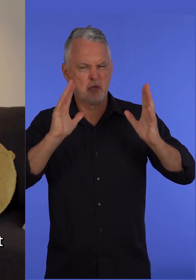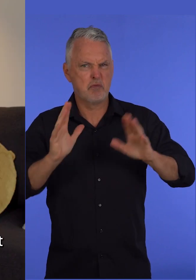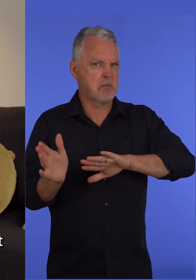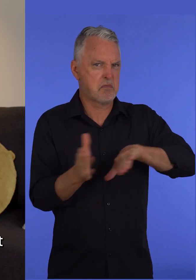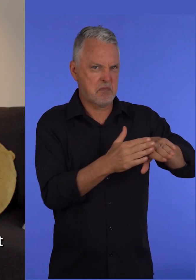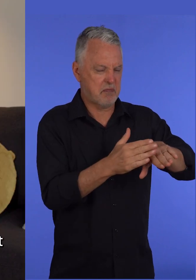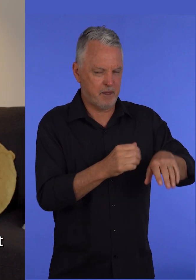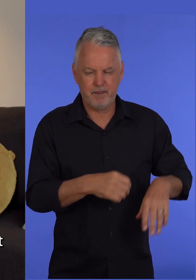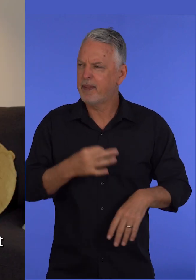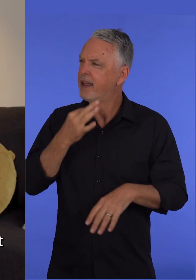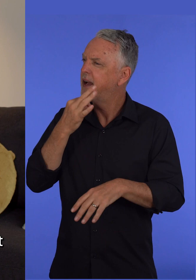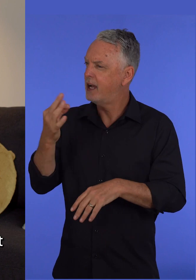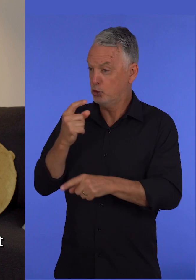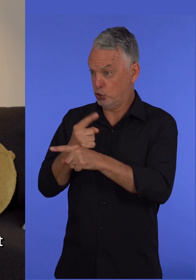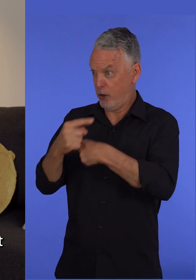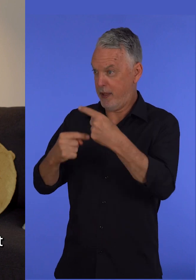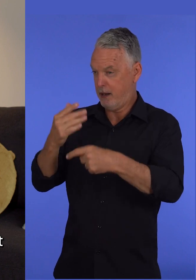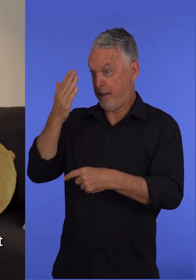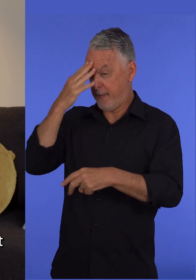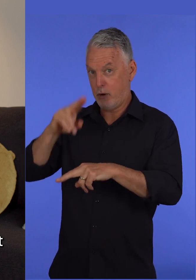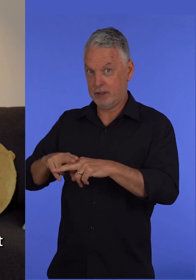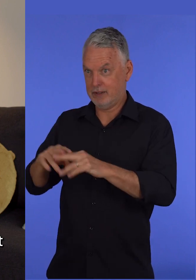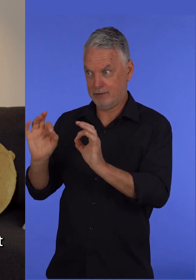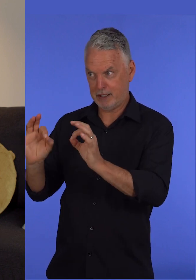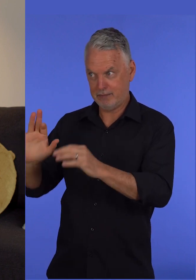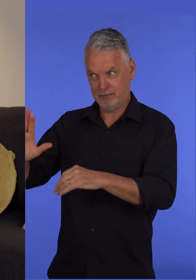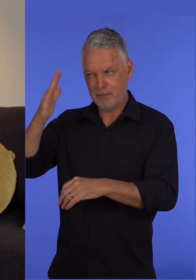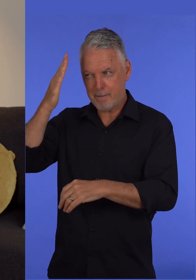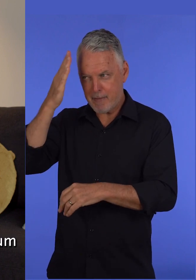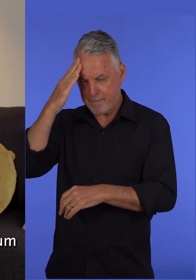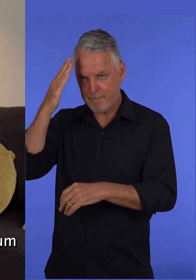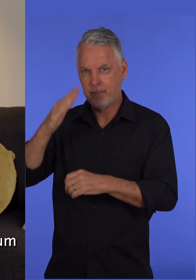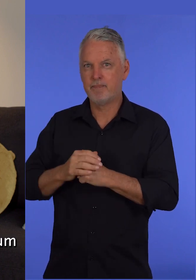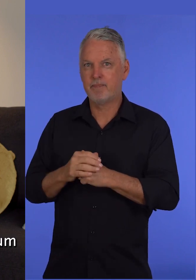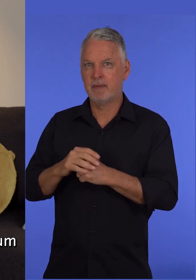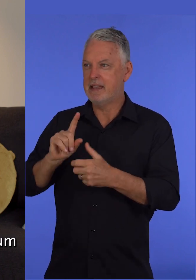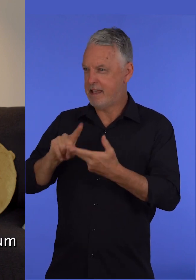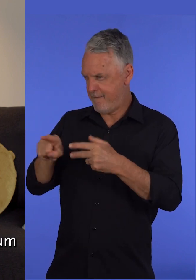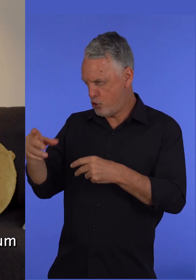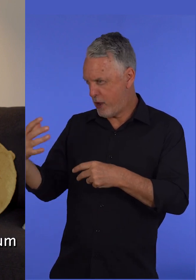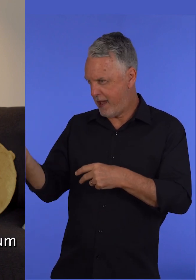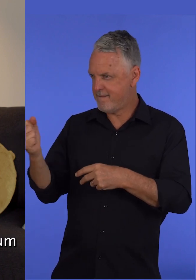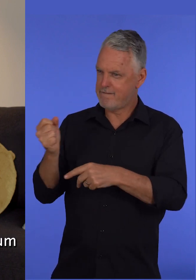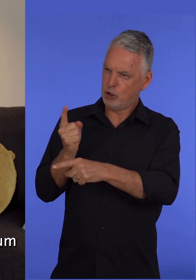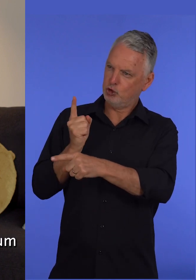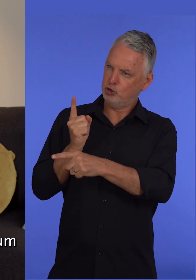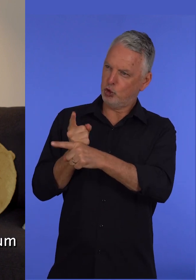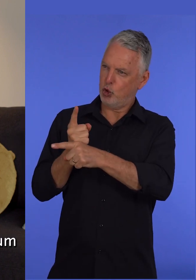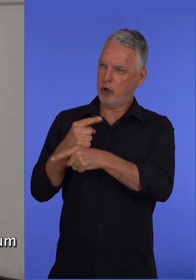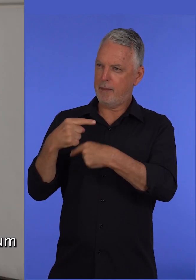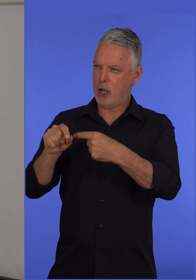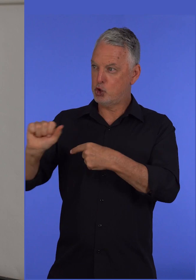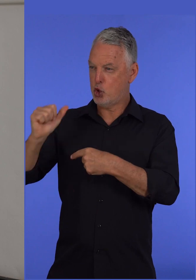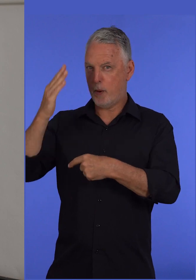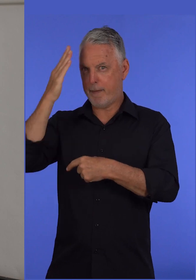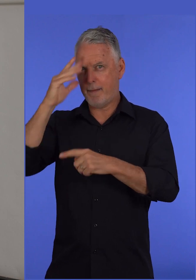Kurt, when we think about parents, especially mum, can you, if you had a message for mum today, what would it